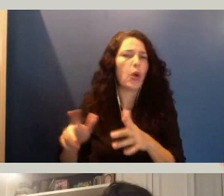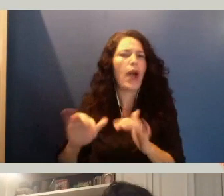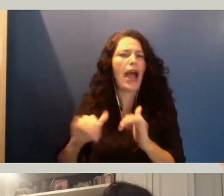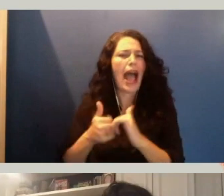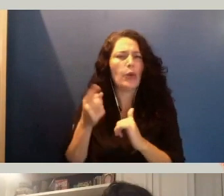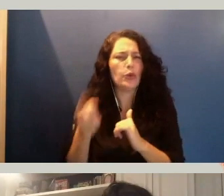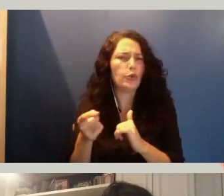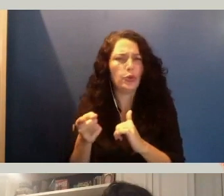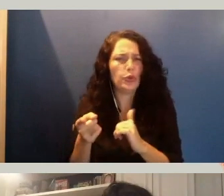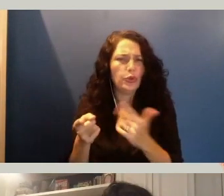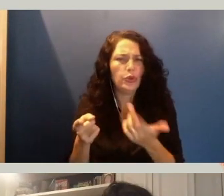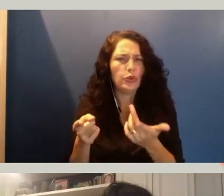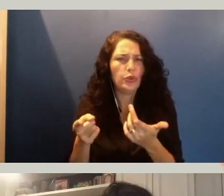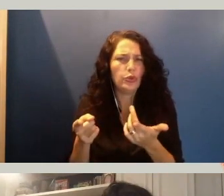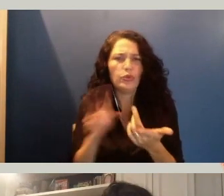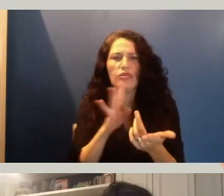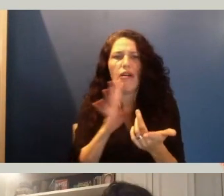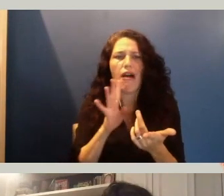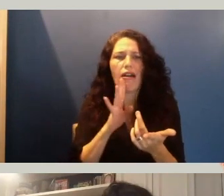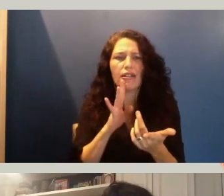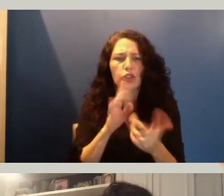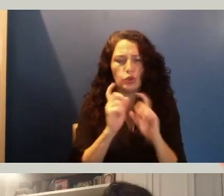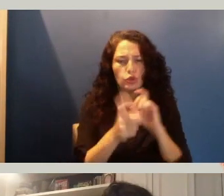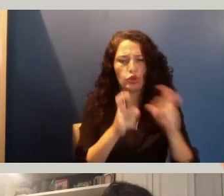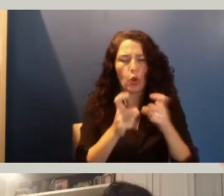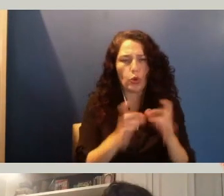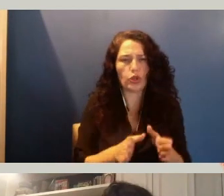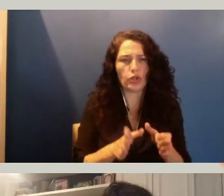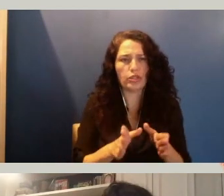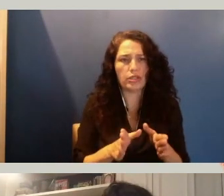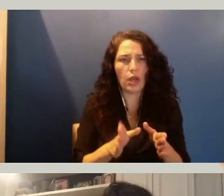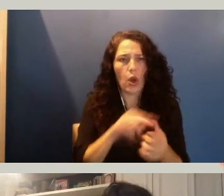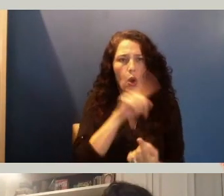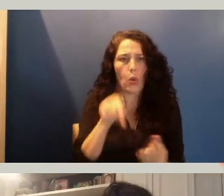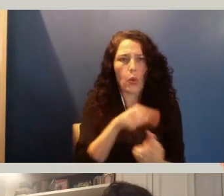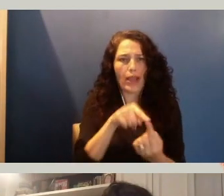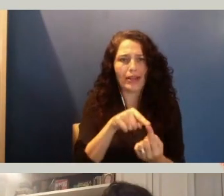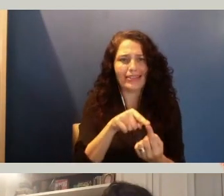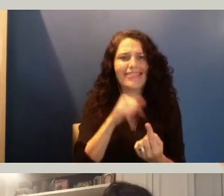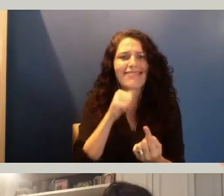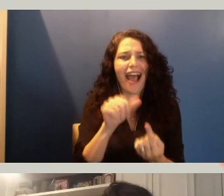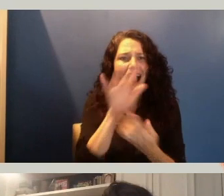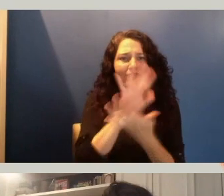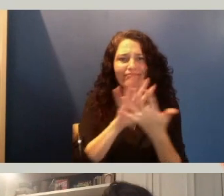questions when we don't have this kind of transparency in the industry?